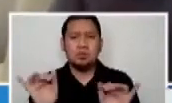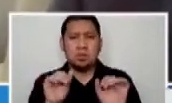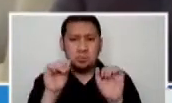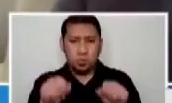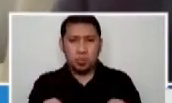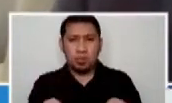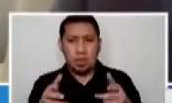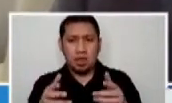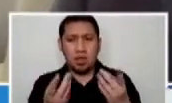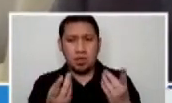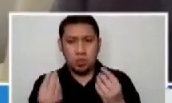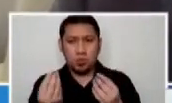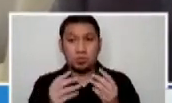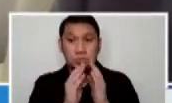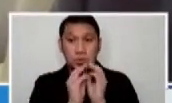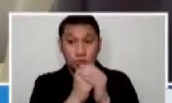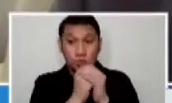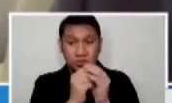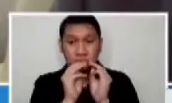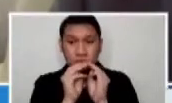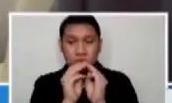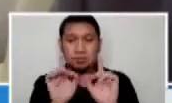Muslim faithfuls.